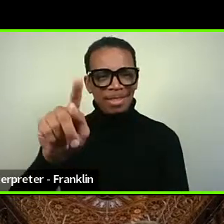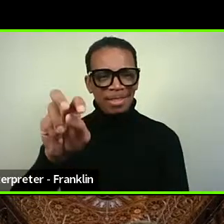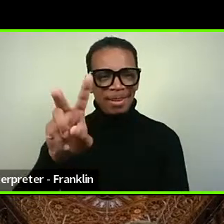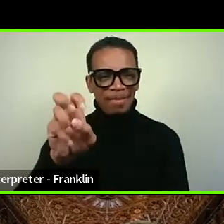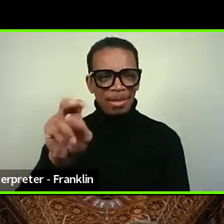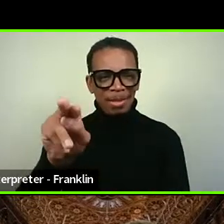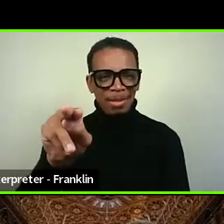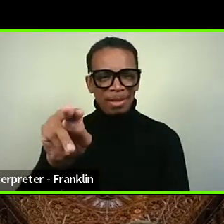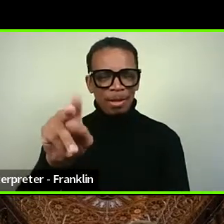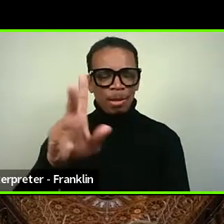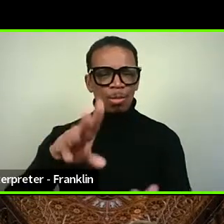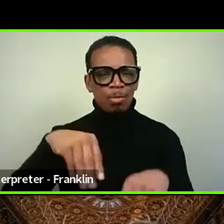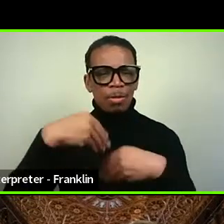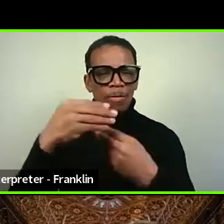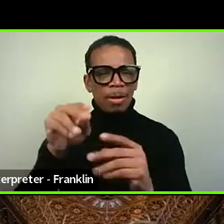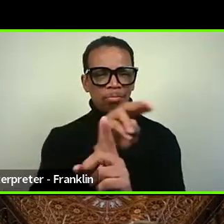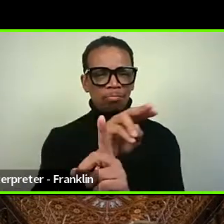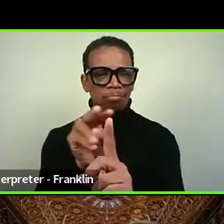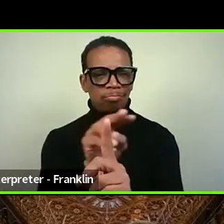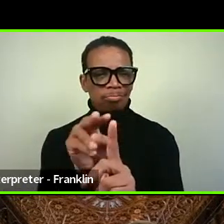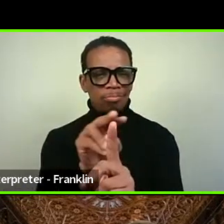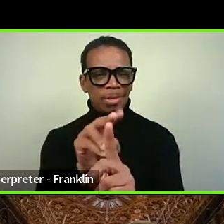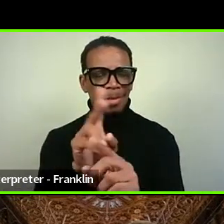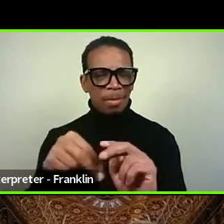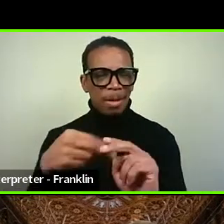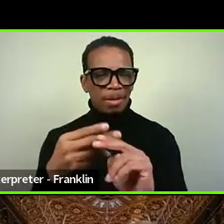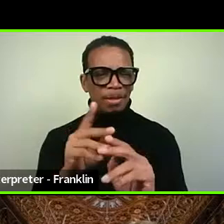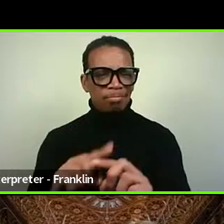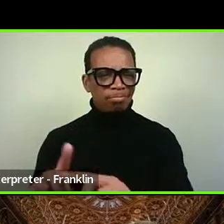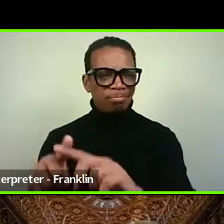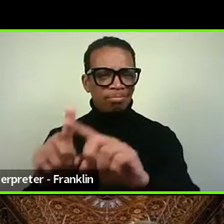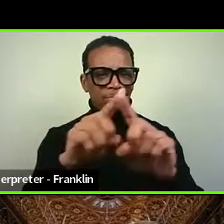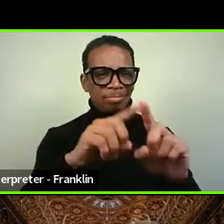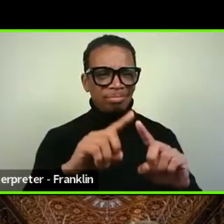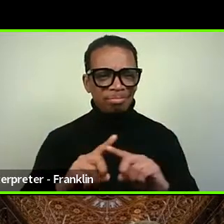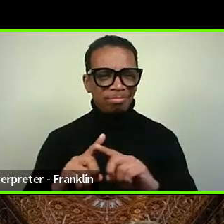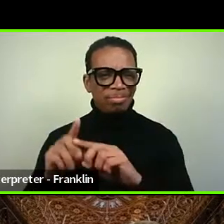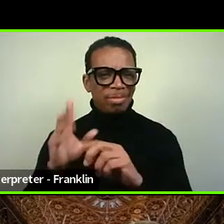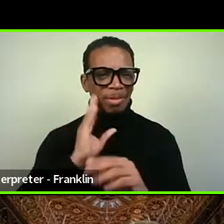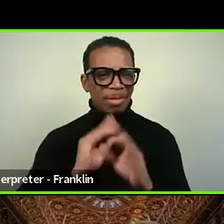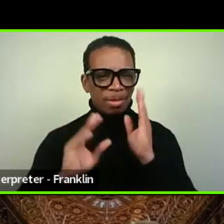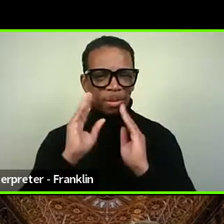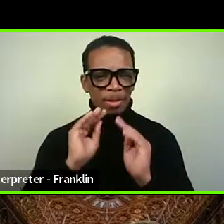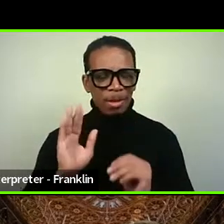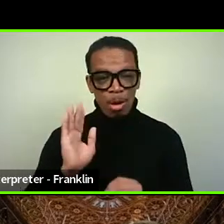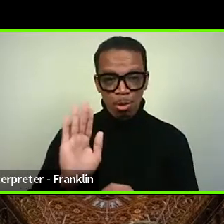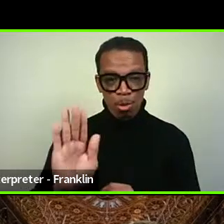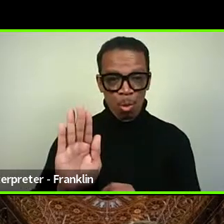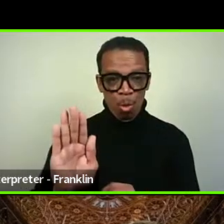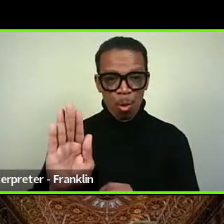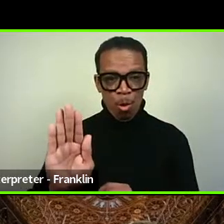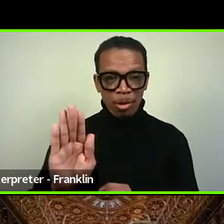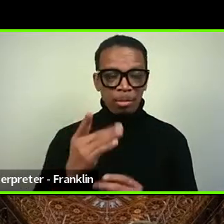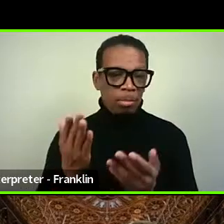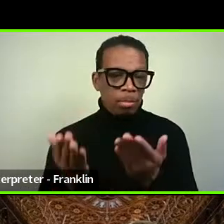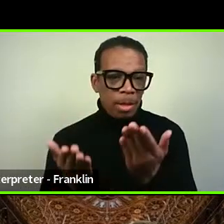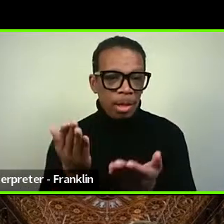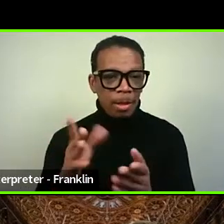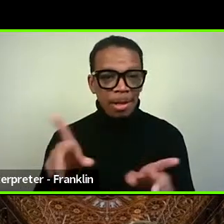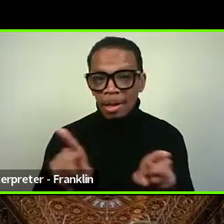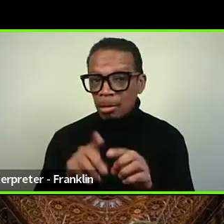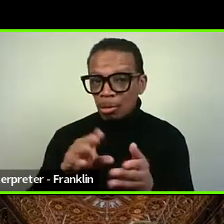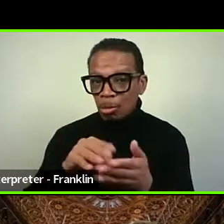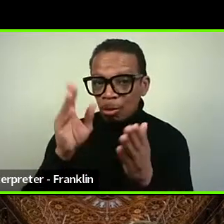us some perspectives around the experiences in your experiences, both maybe as a